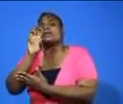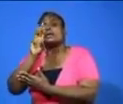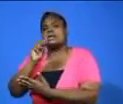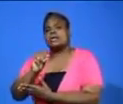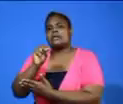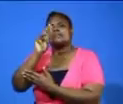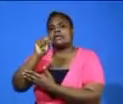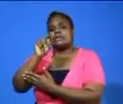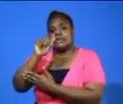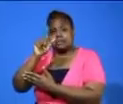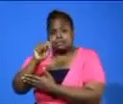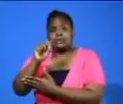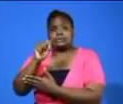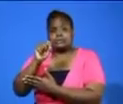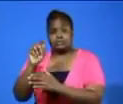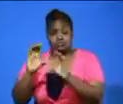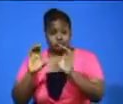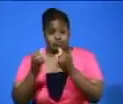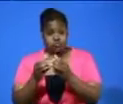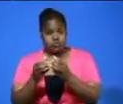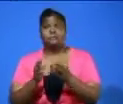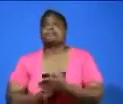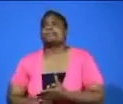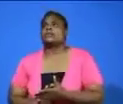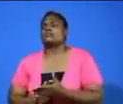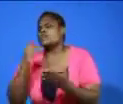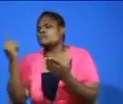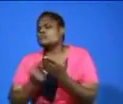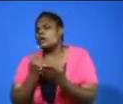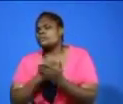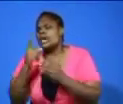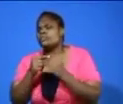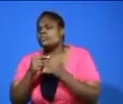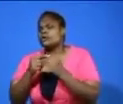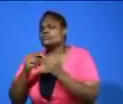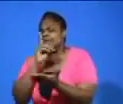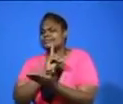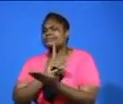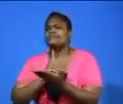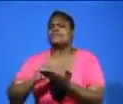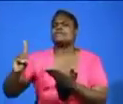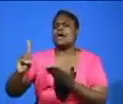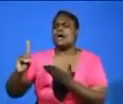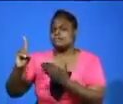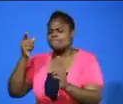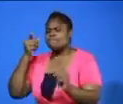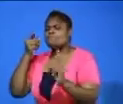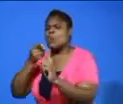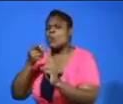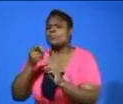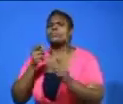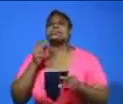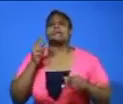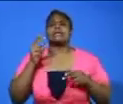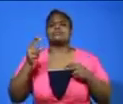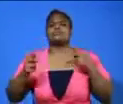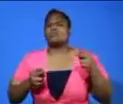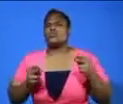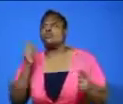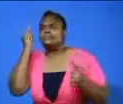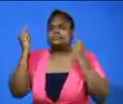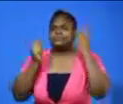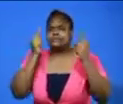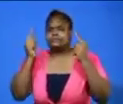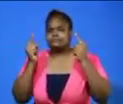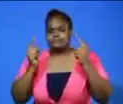Ah, there's something about the divine purpose and human perplexity. The disciples spent